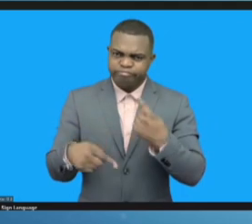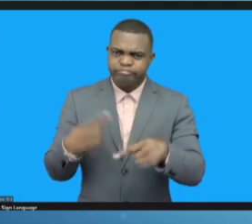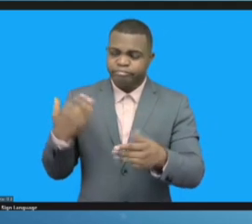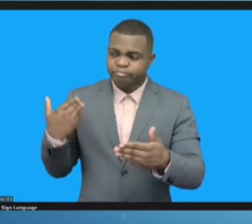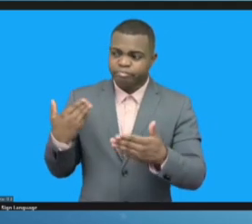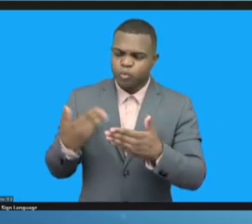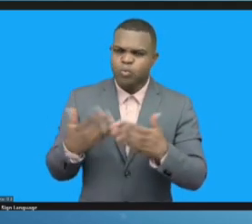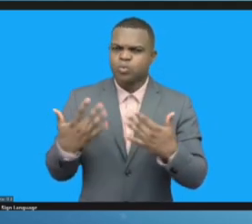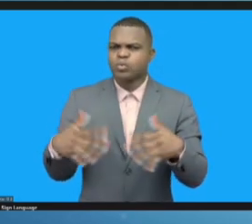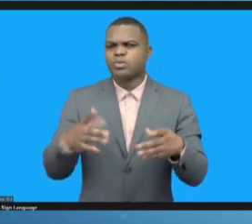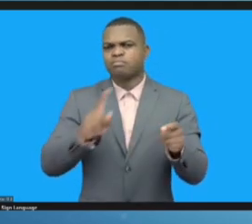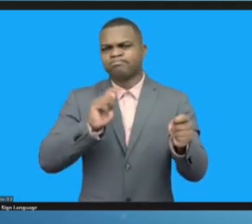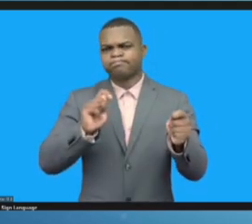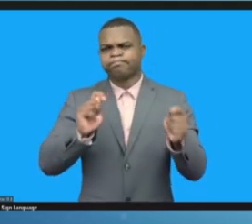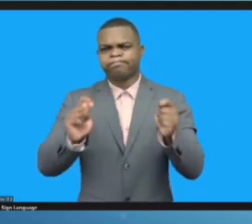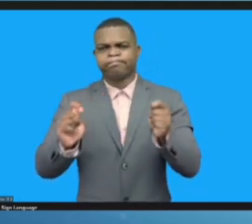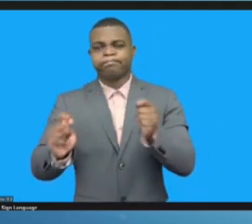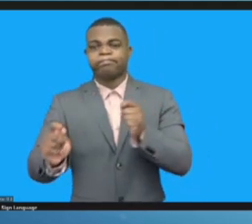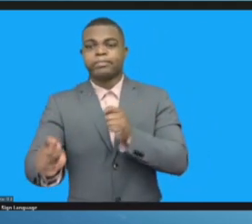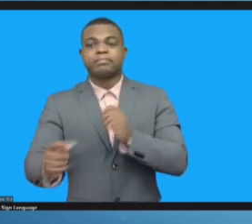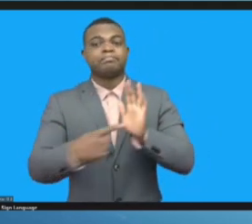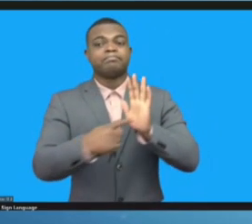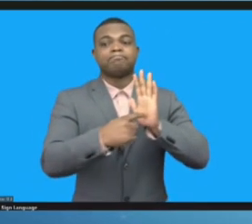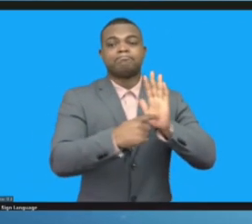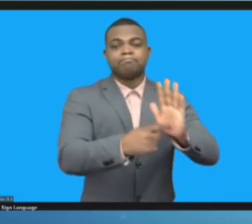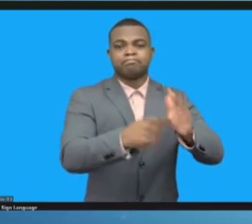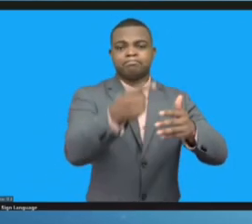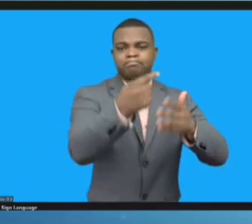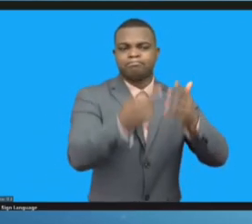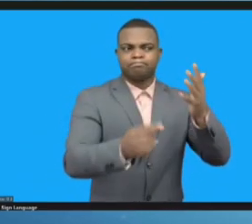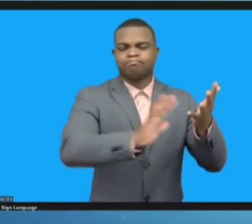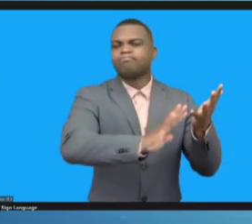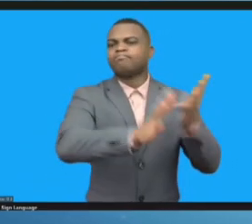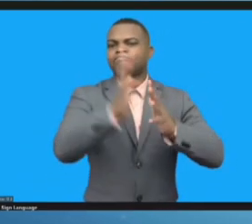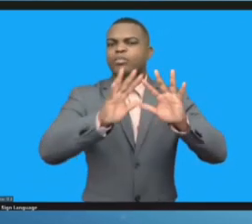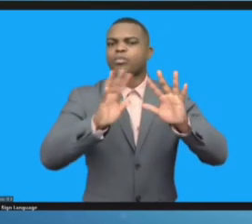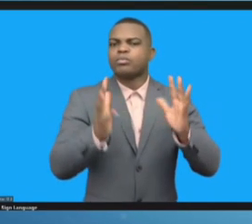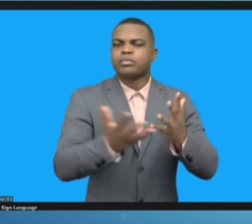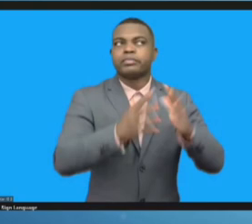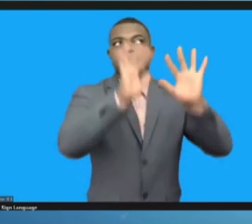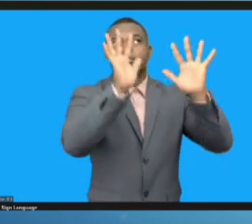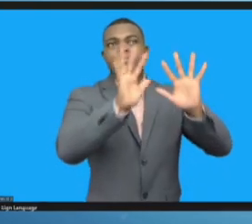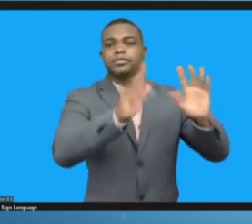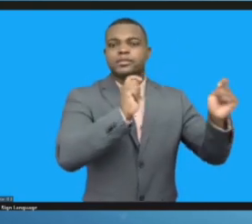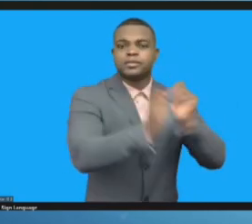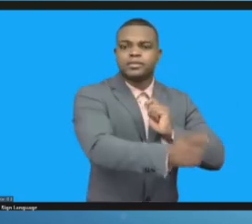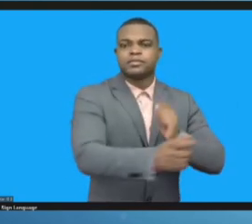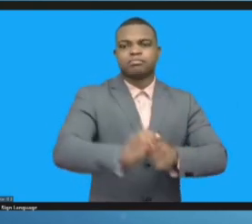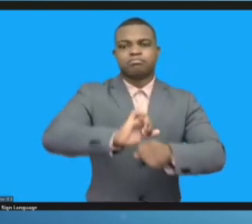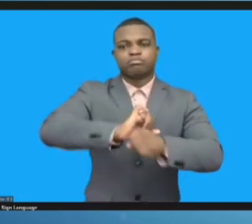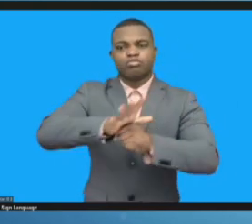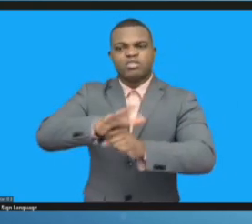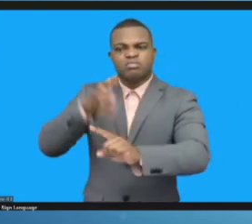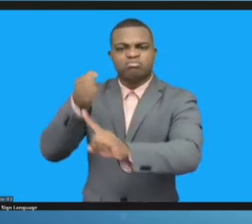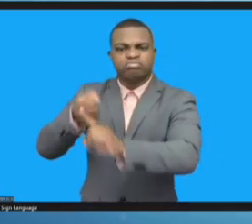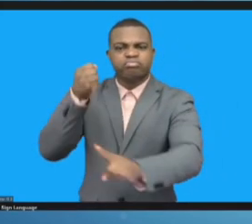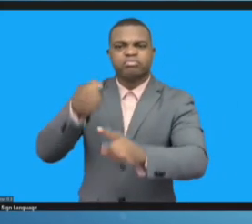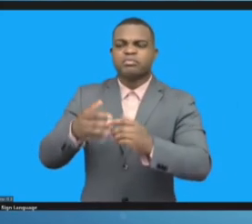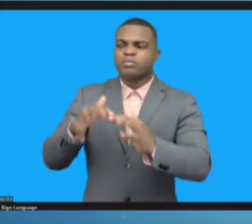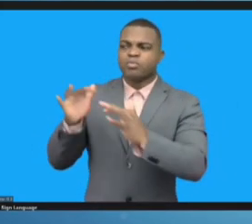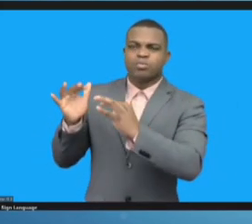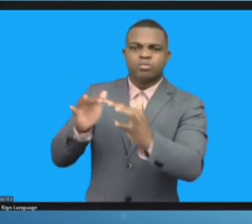see even more challenges in the future, requiring increased foresight capabilities driven by and